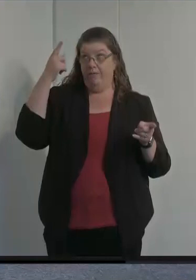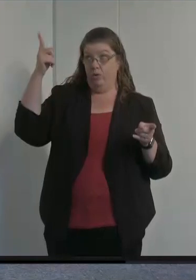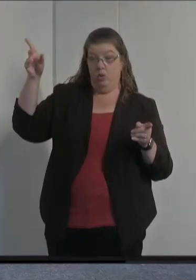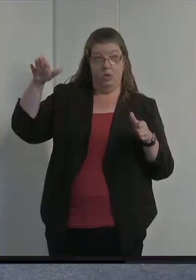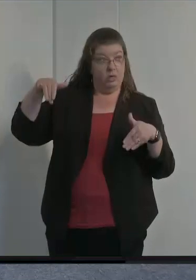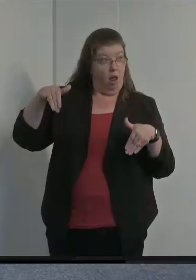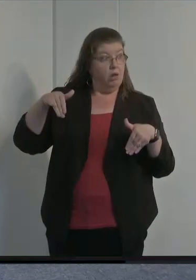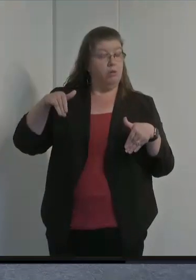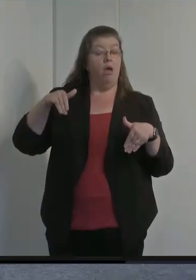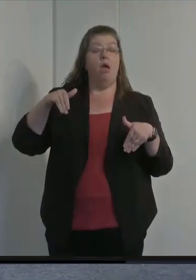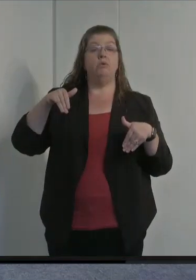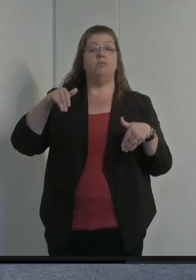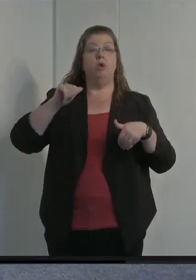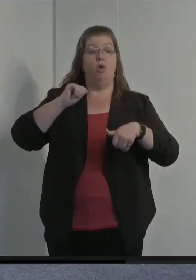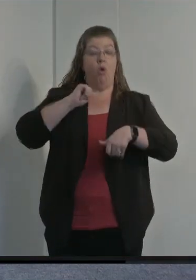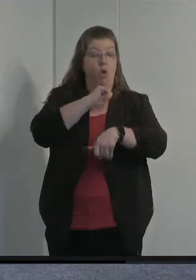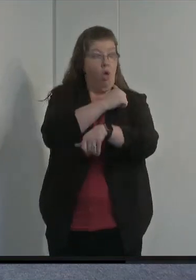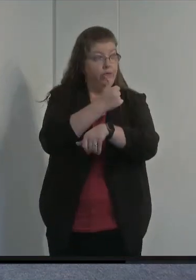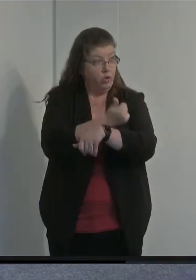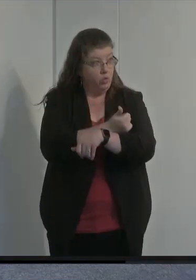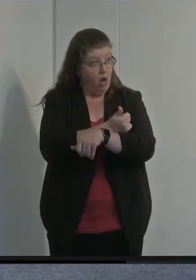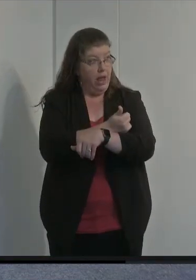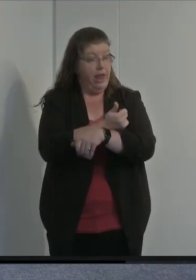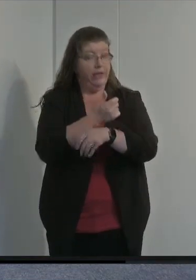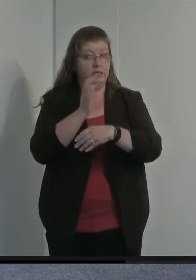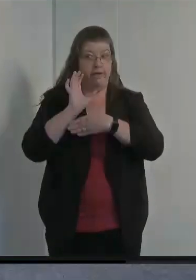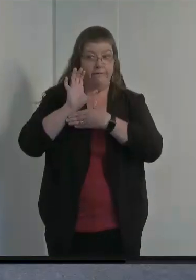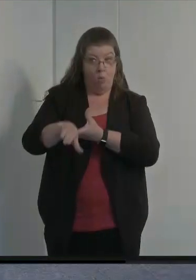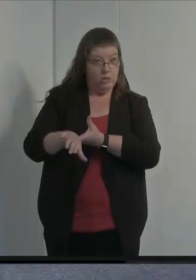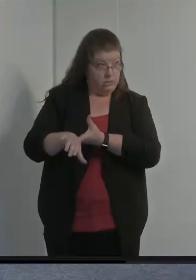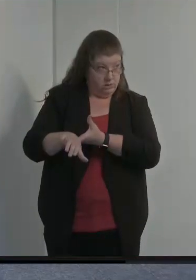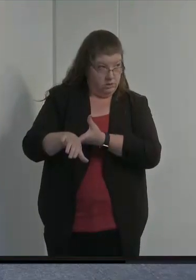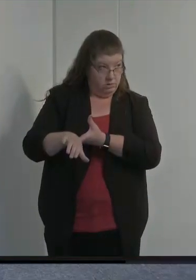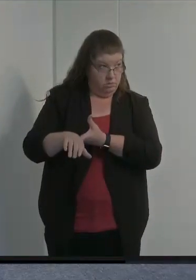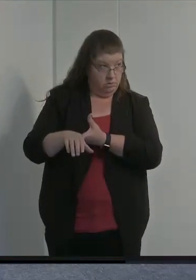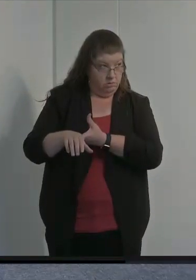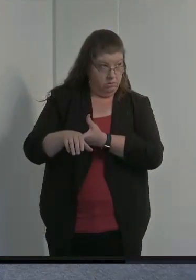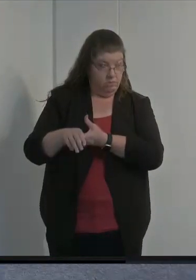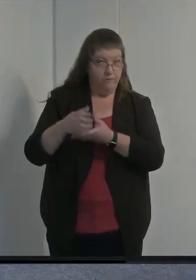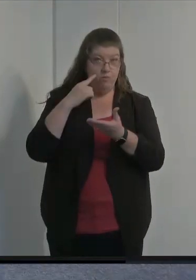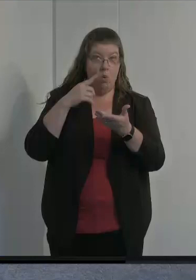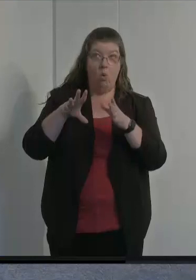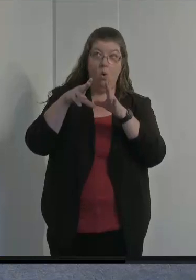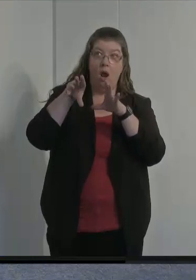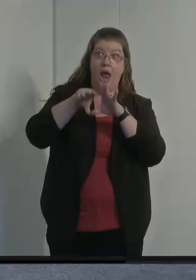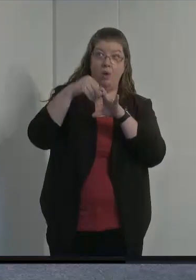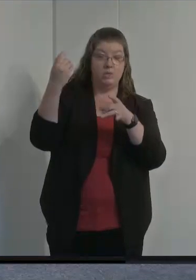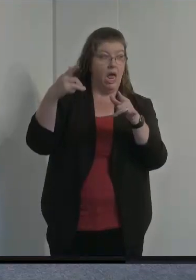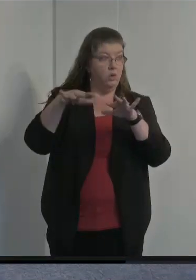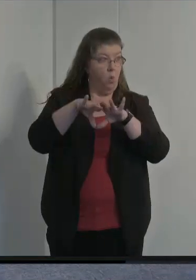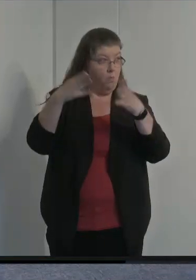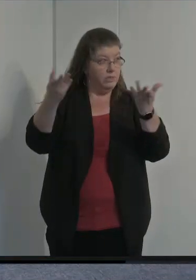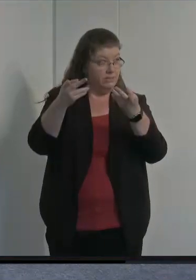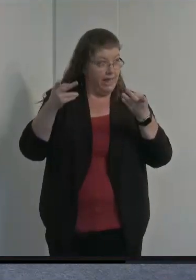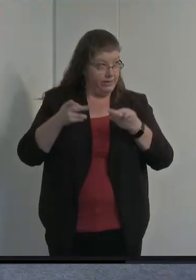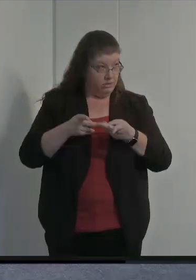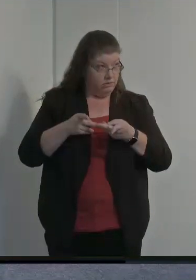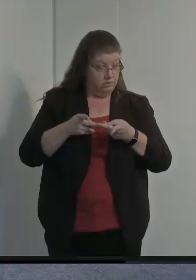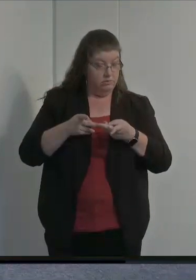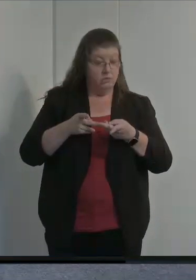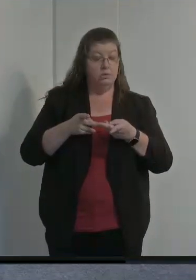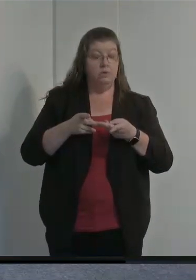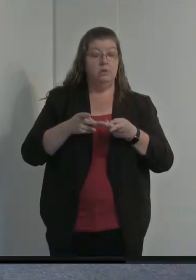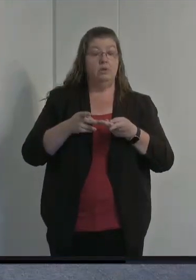authorized the issuance of enforcing in open spaces like that, and the public